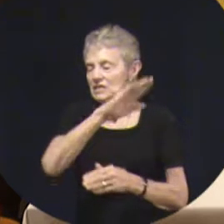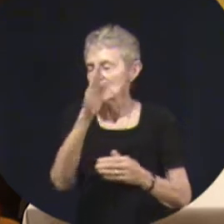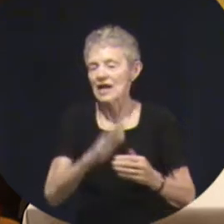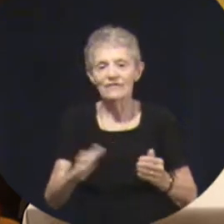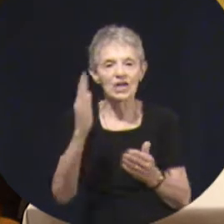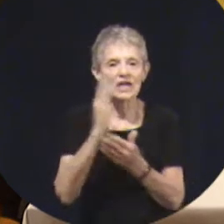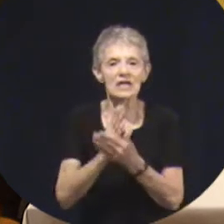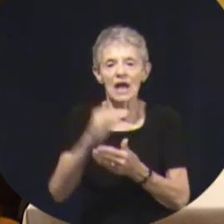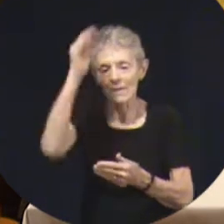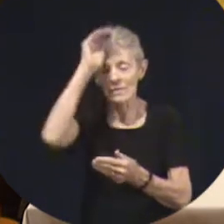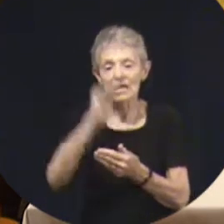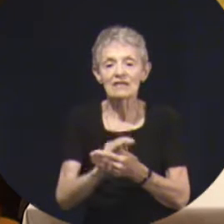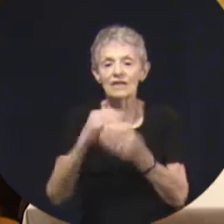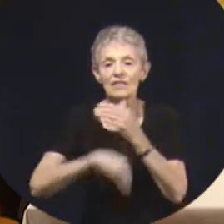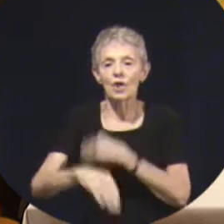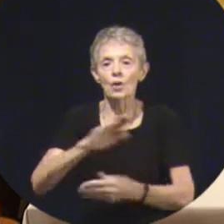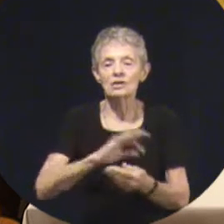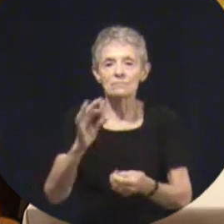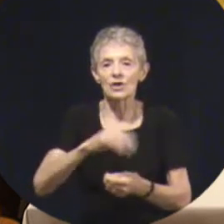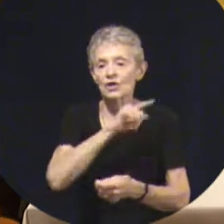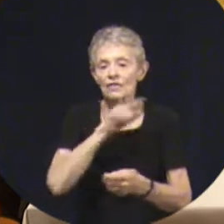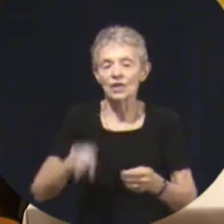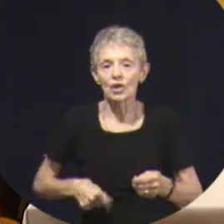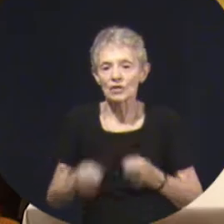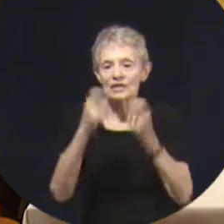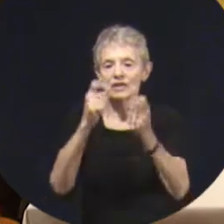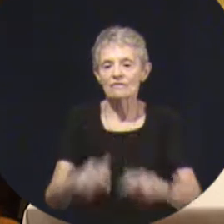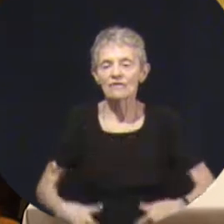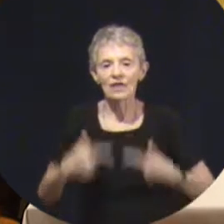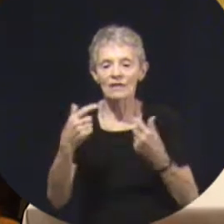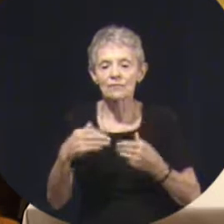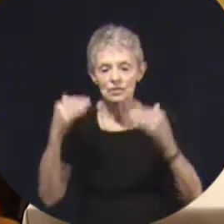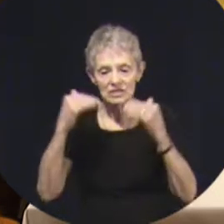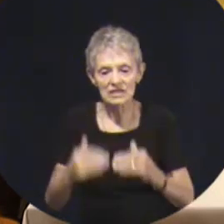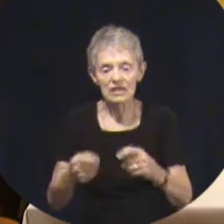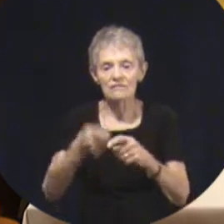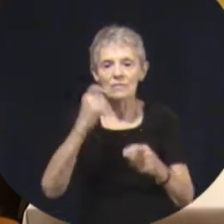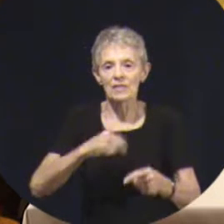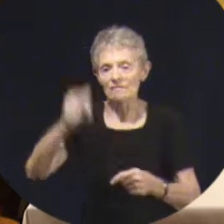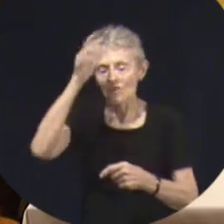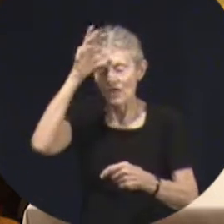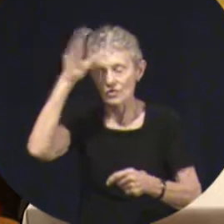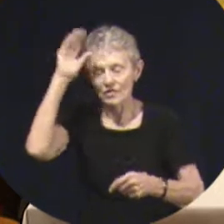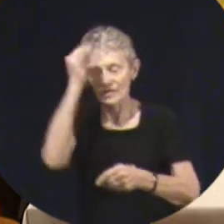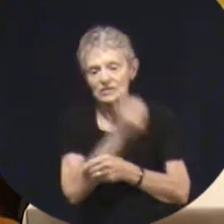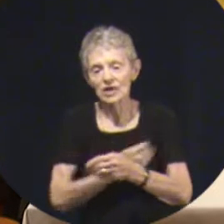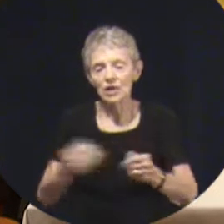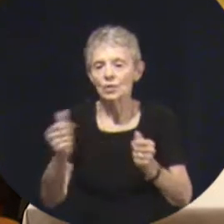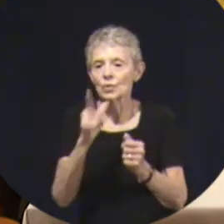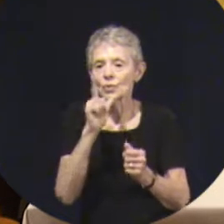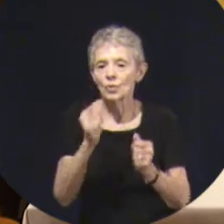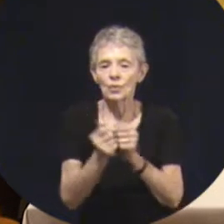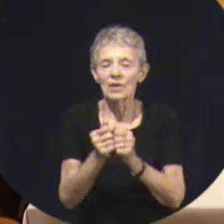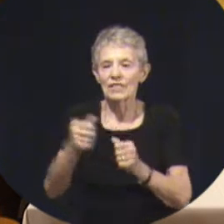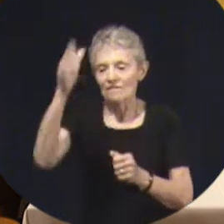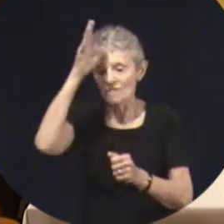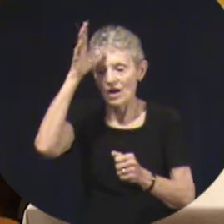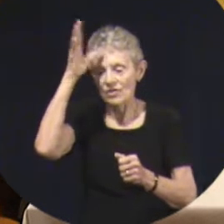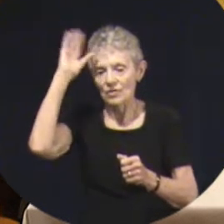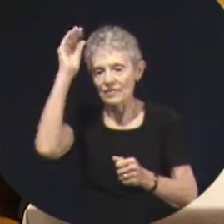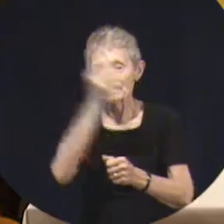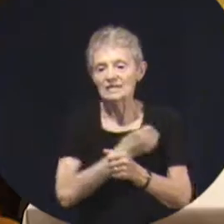I believe in the Holy Spirit, the Lord, the giver of life, who proceeds from the Father and the Son, who with the Father and the Son is adored